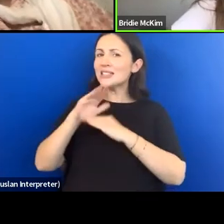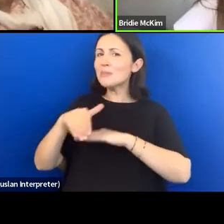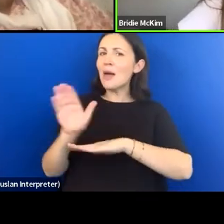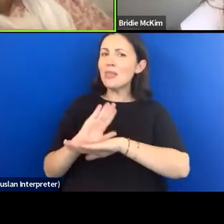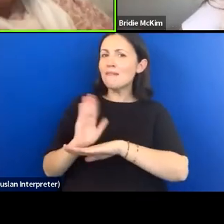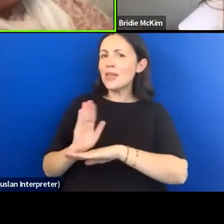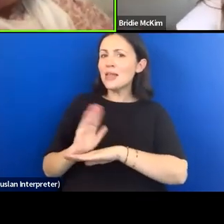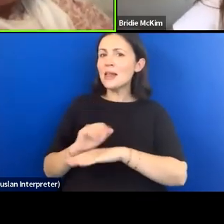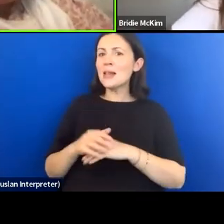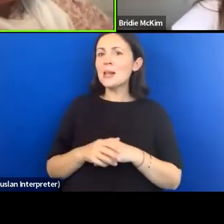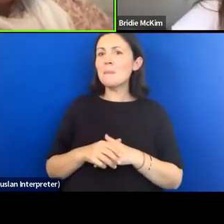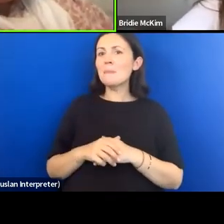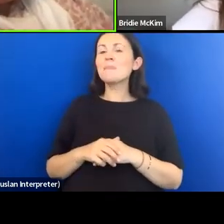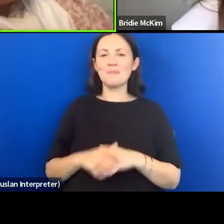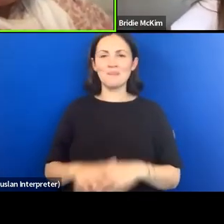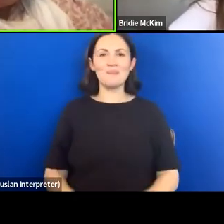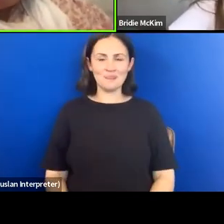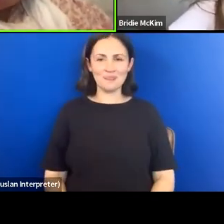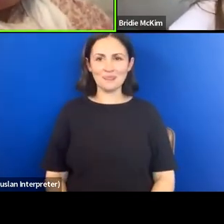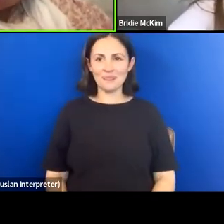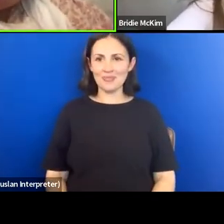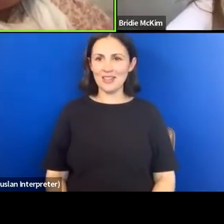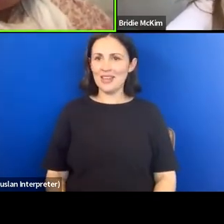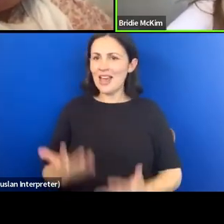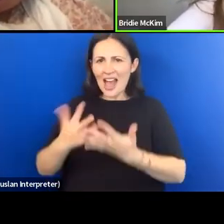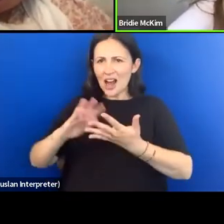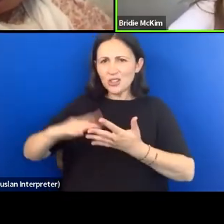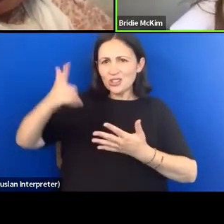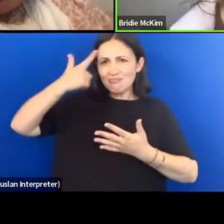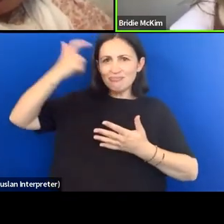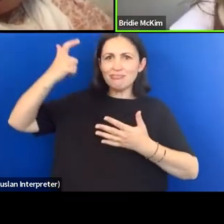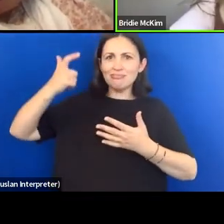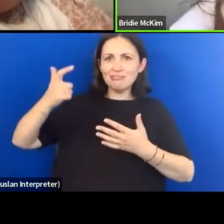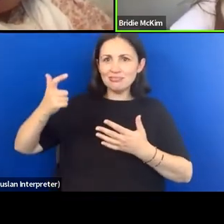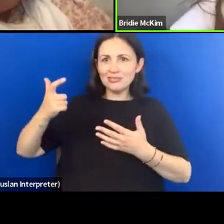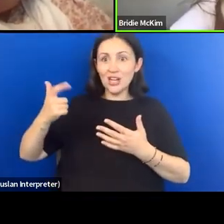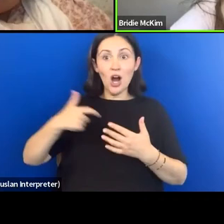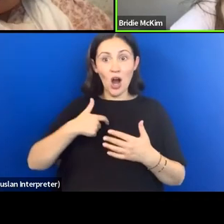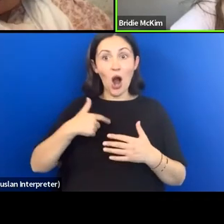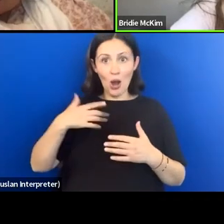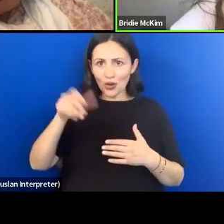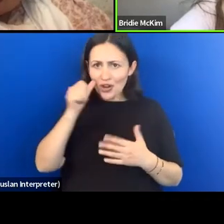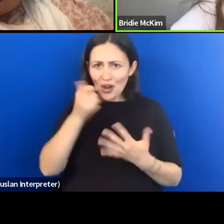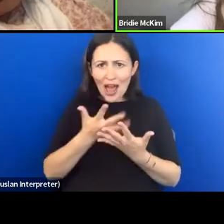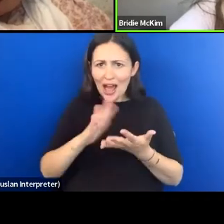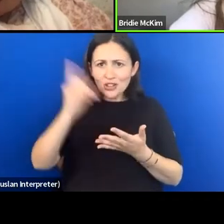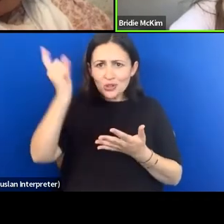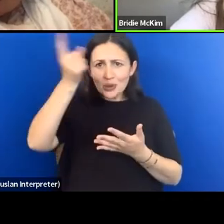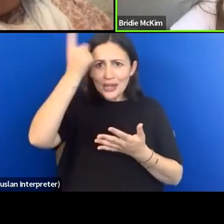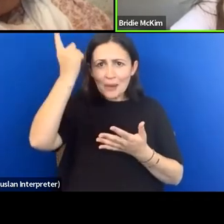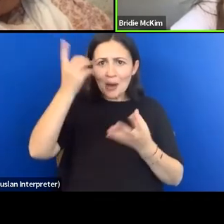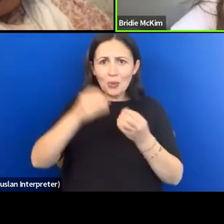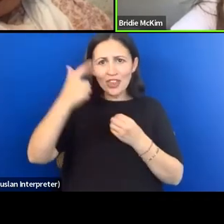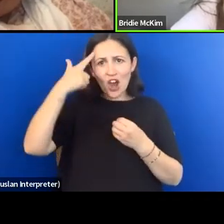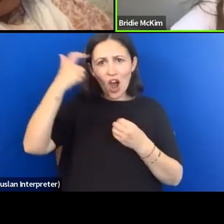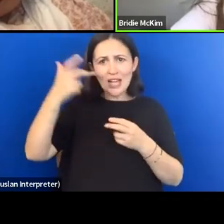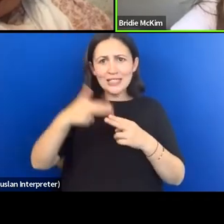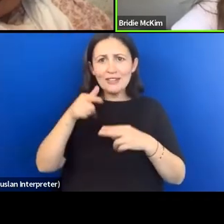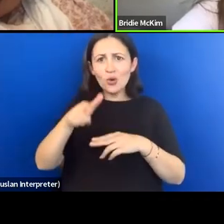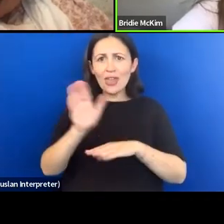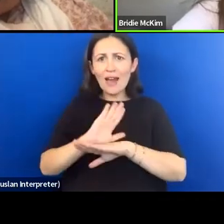it? Yeah. And how you came up with the, I really want to know how you came up with the premise of it, because it's